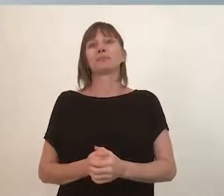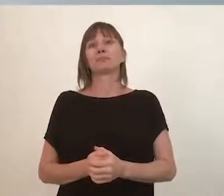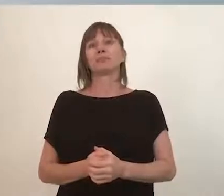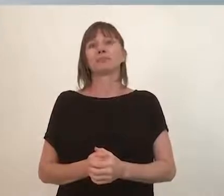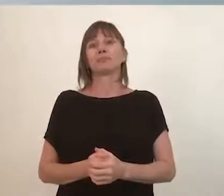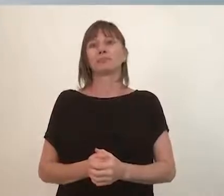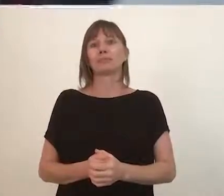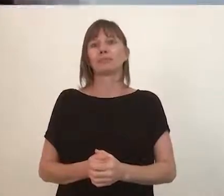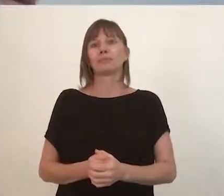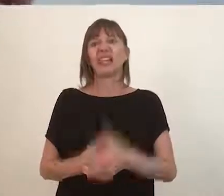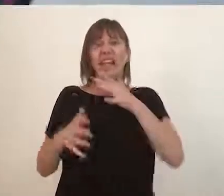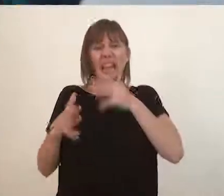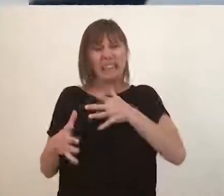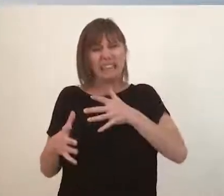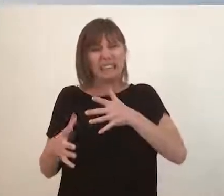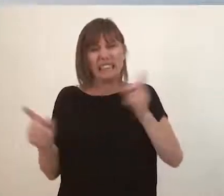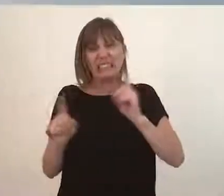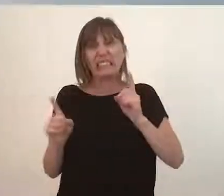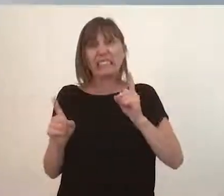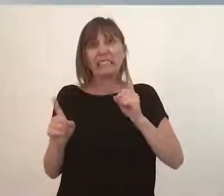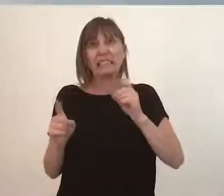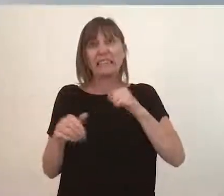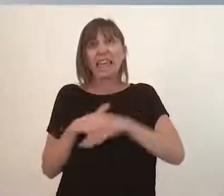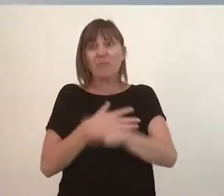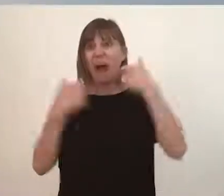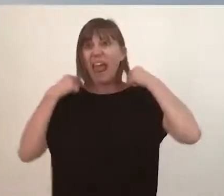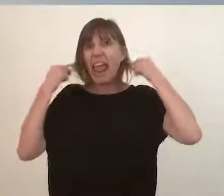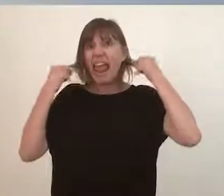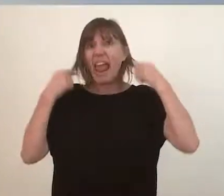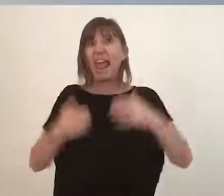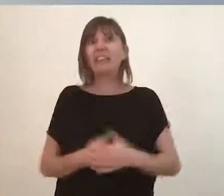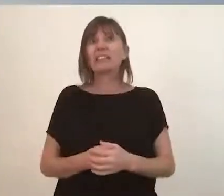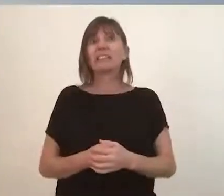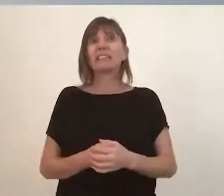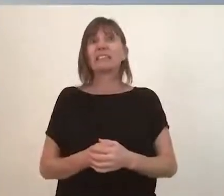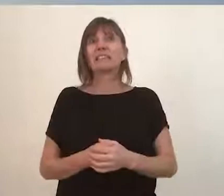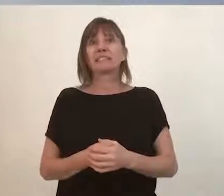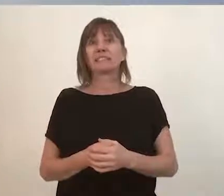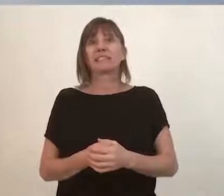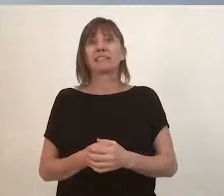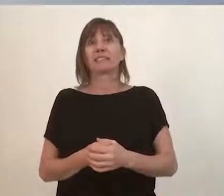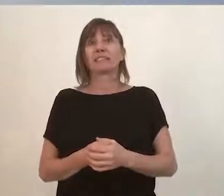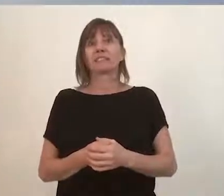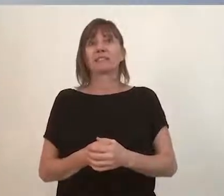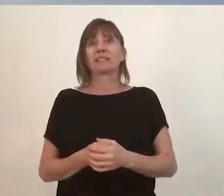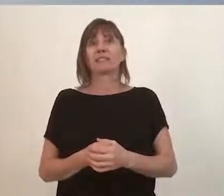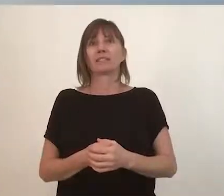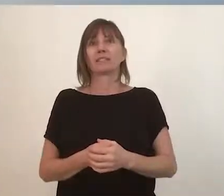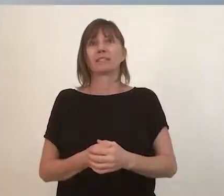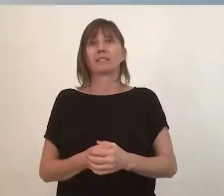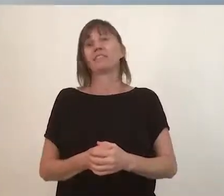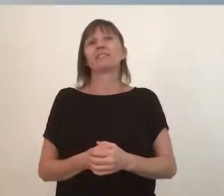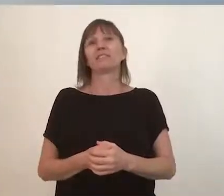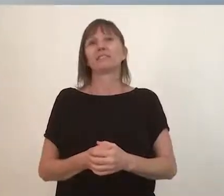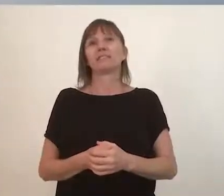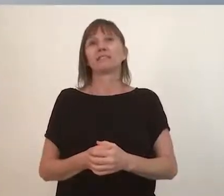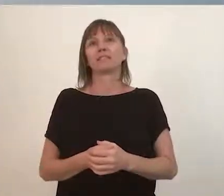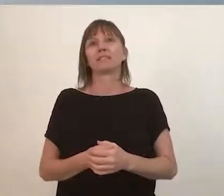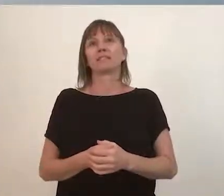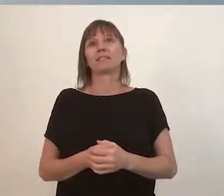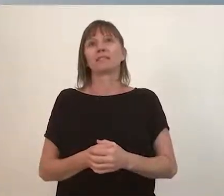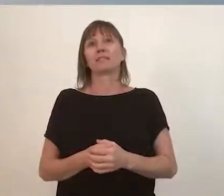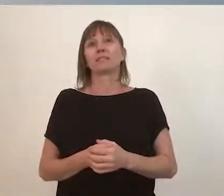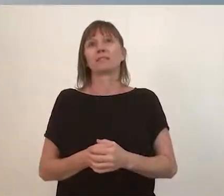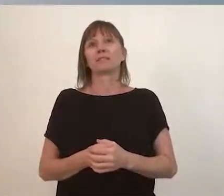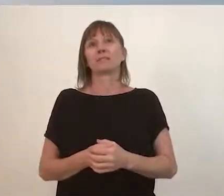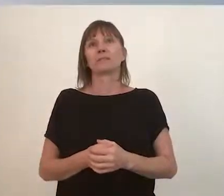together. Oh no, I hate that. Oh, it's in my hair. Oh no. At least